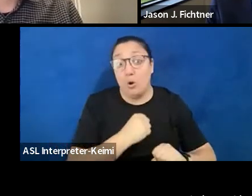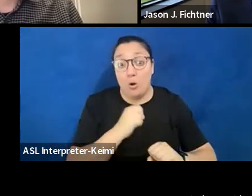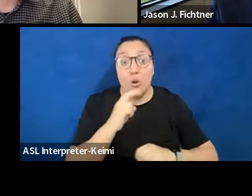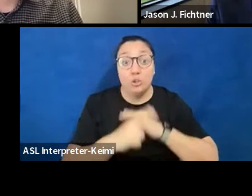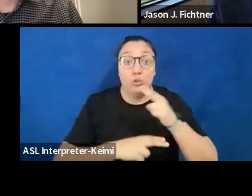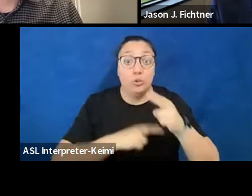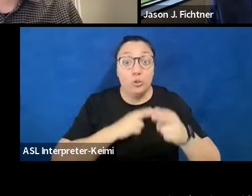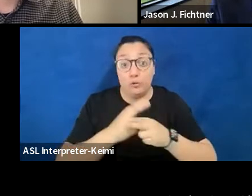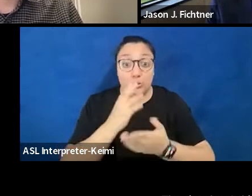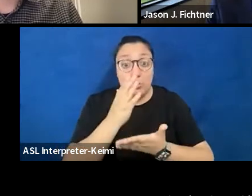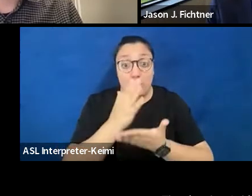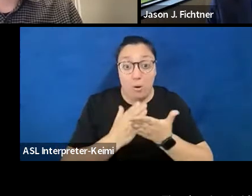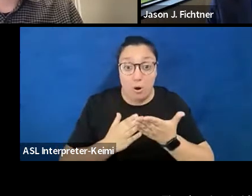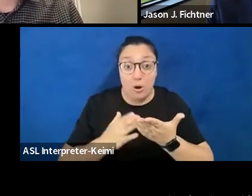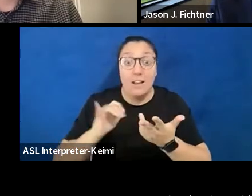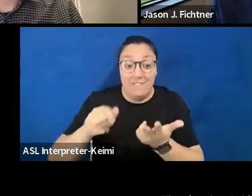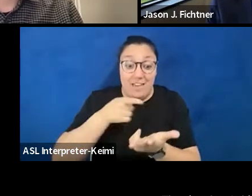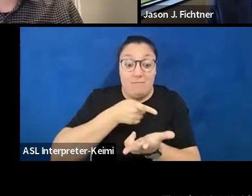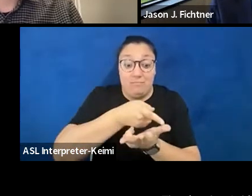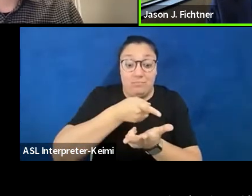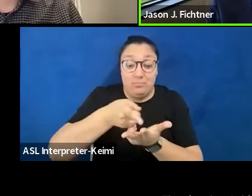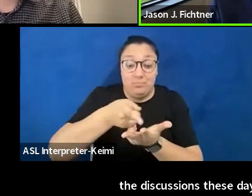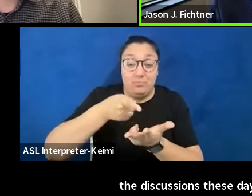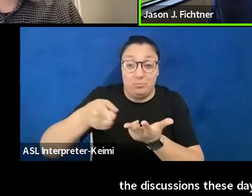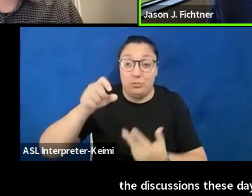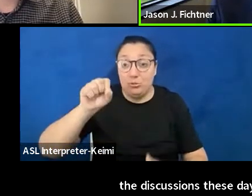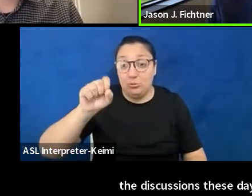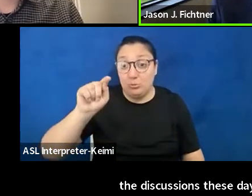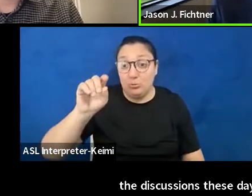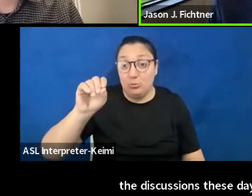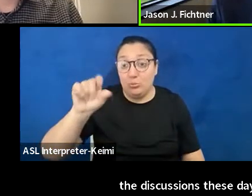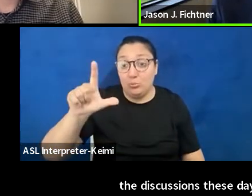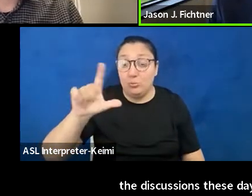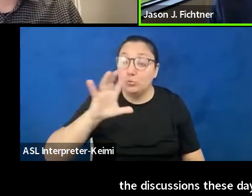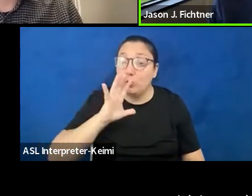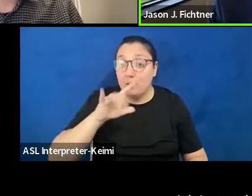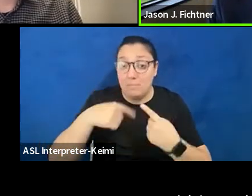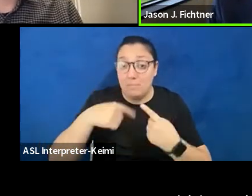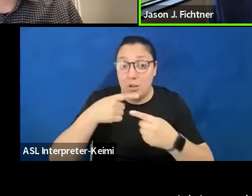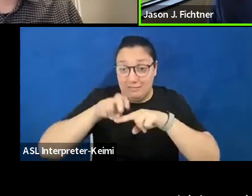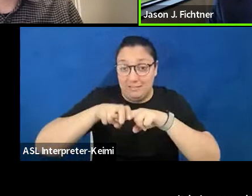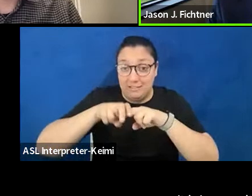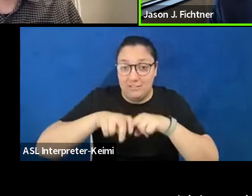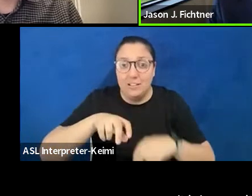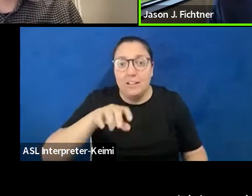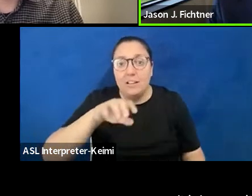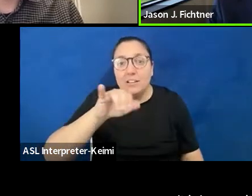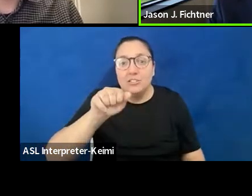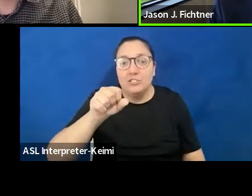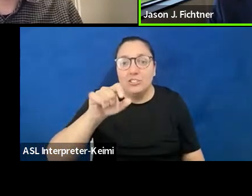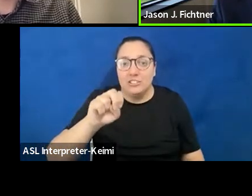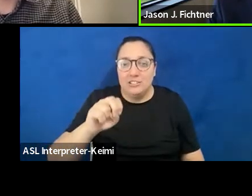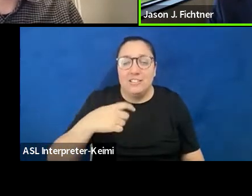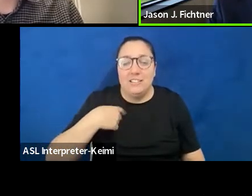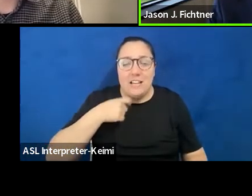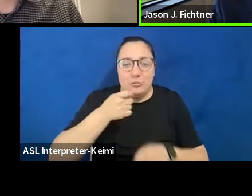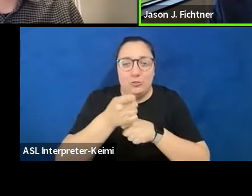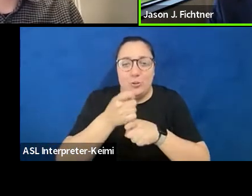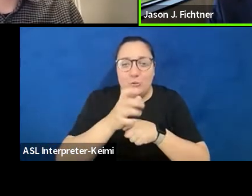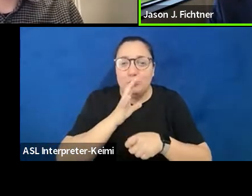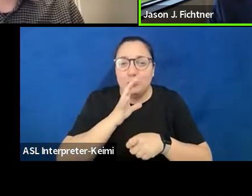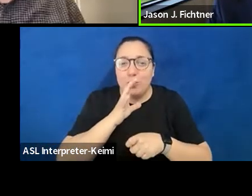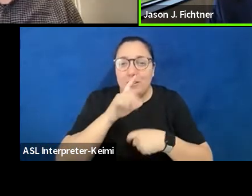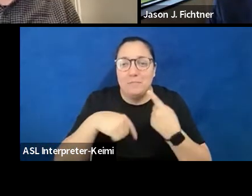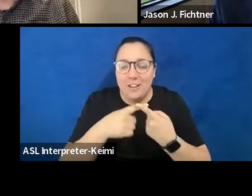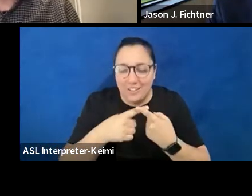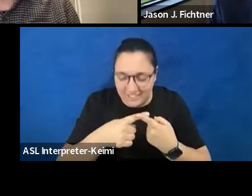part of that three-legged stool. And I think I'd add to that, Dylan, because the joke I usually make when talking about the three-legged stool is it's now turned into a pogo